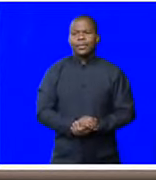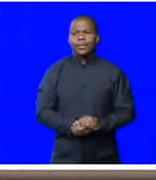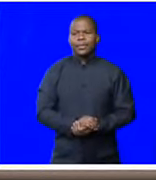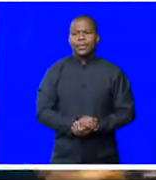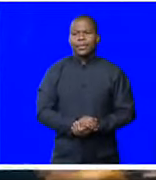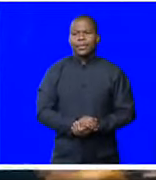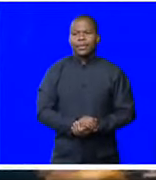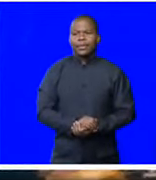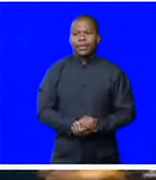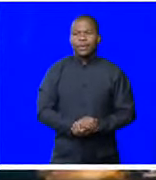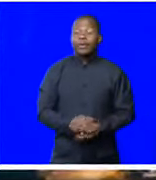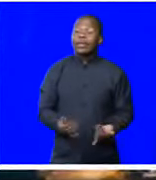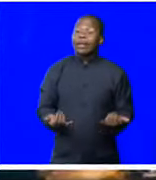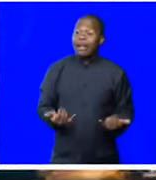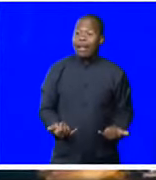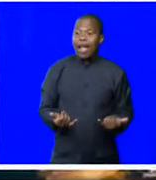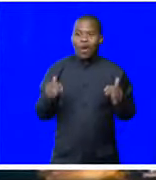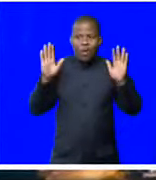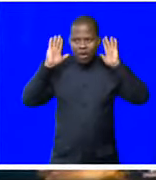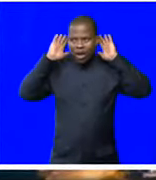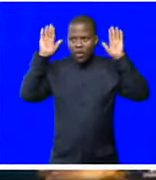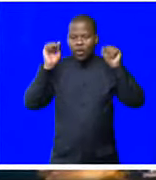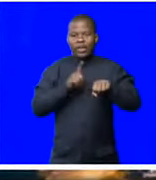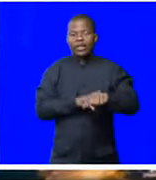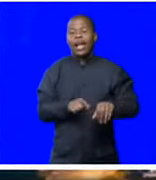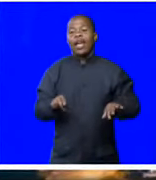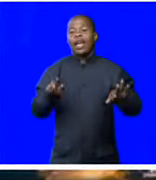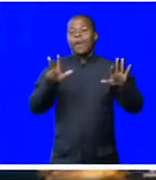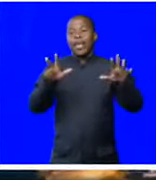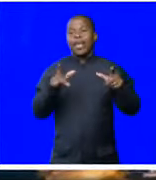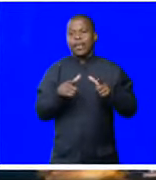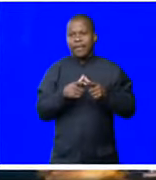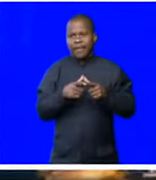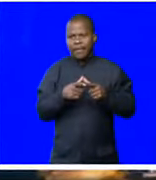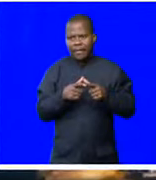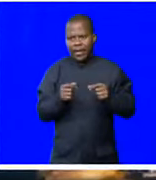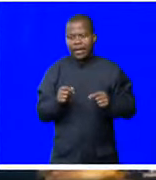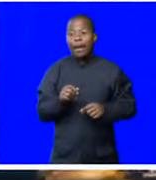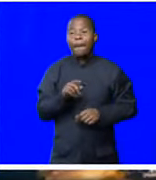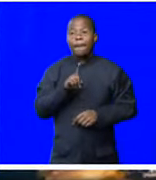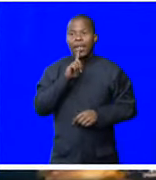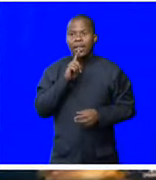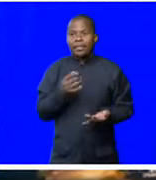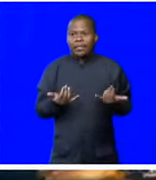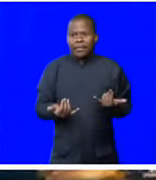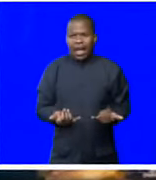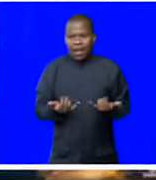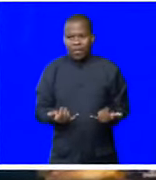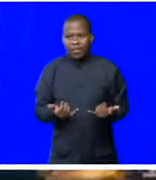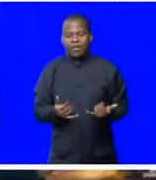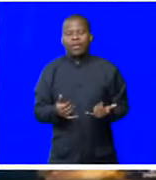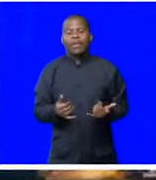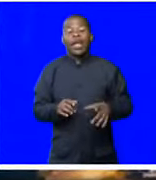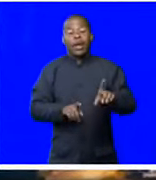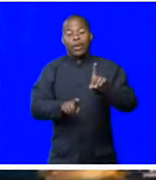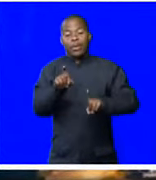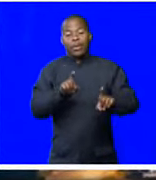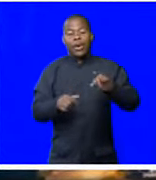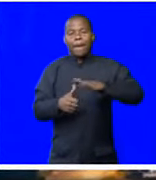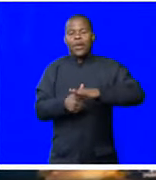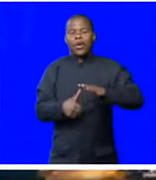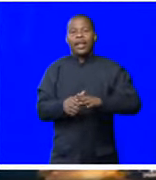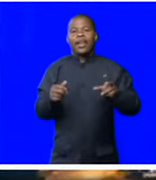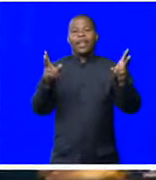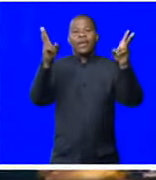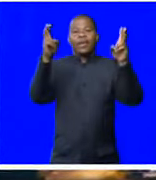Matsapa. Well, with those sports news, we've reached the home stretch of the news bulletin at 8 at Eswatini TV. But before we go, here's a quick reminder of